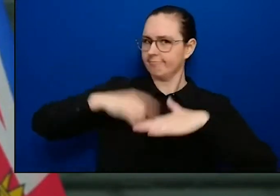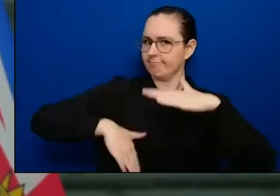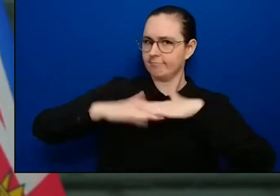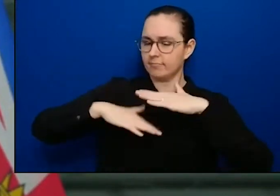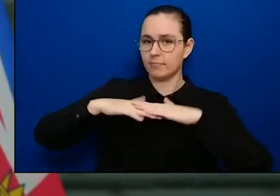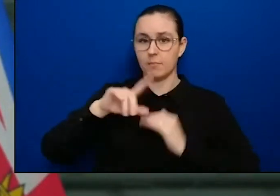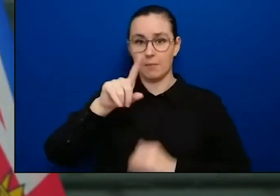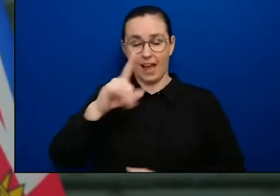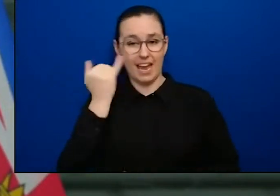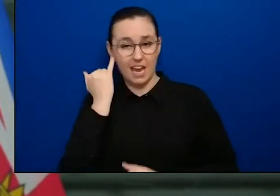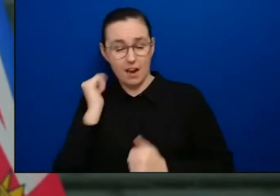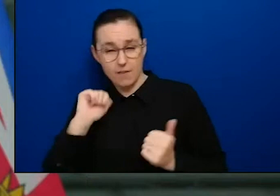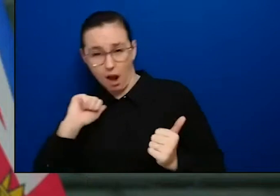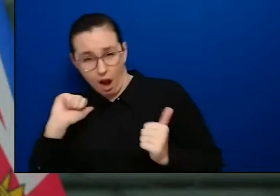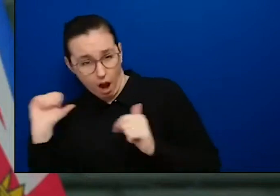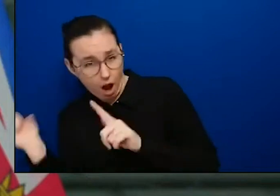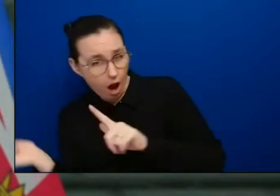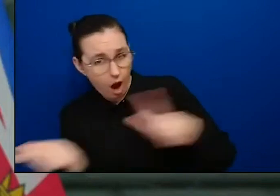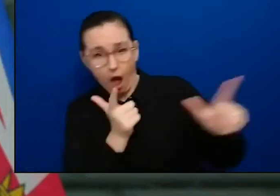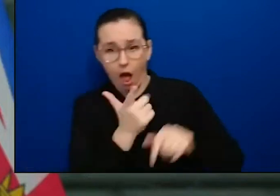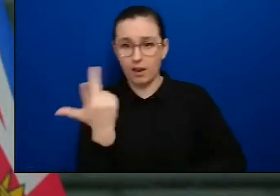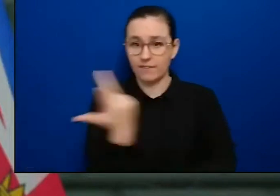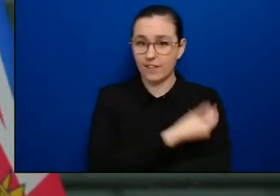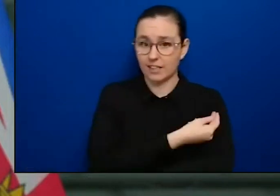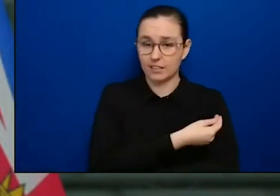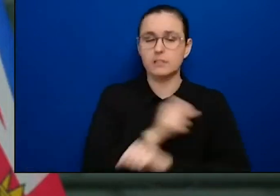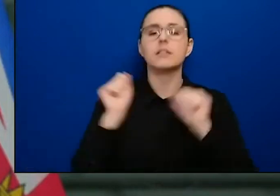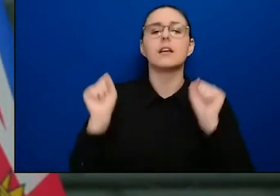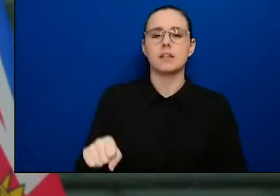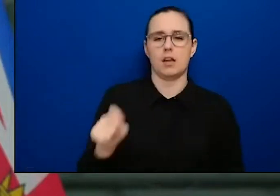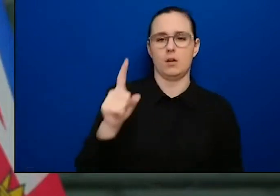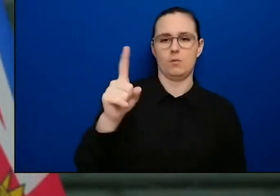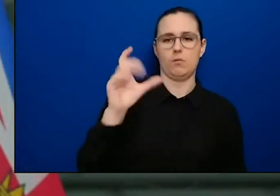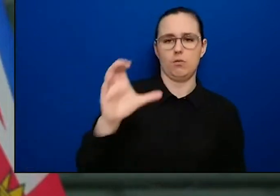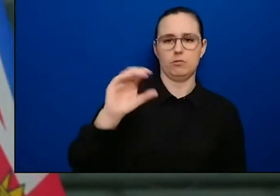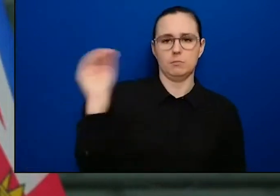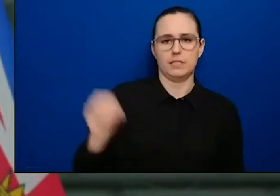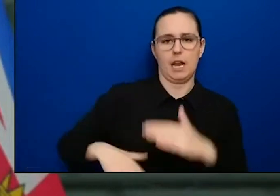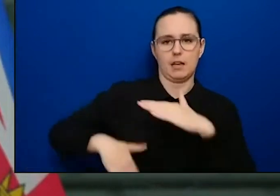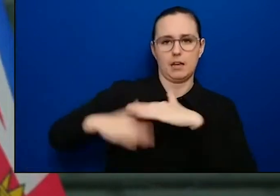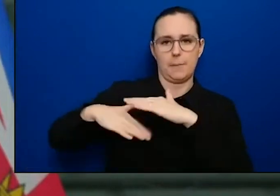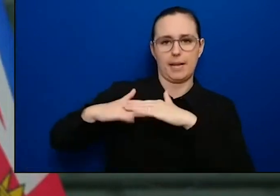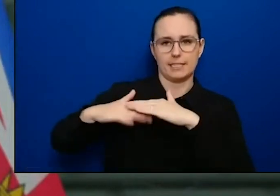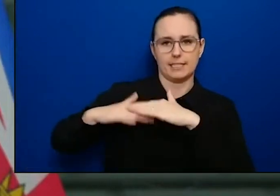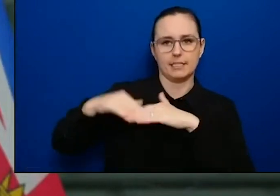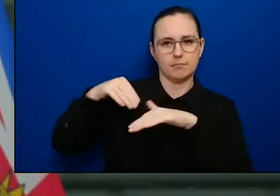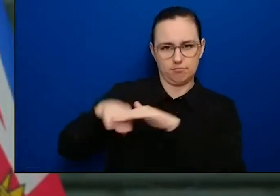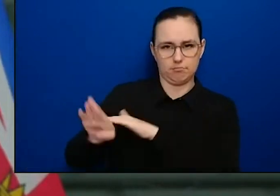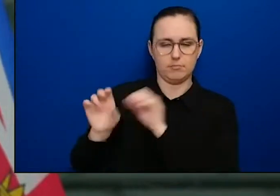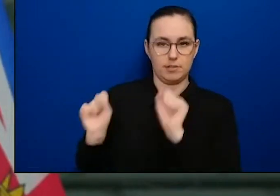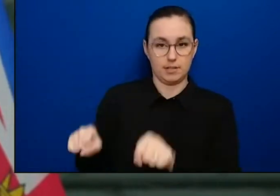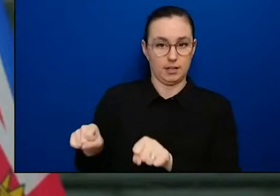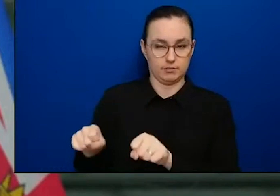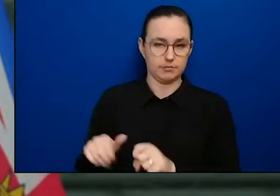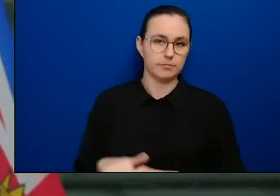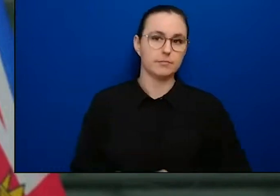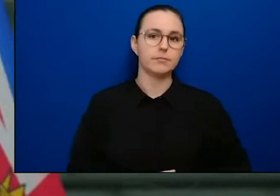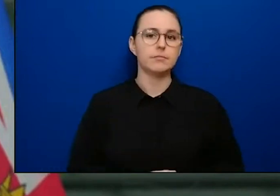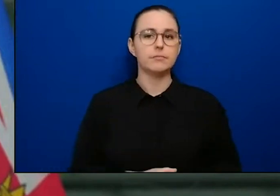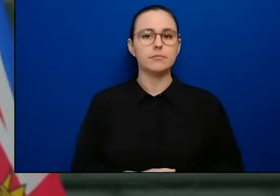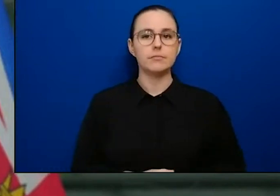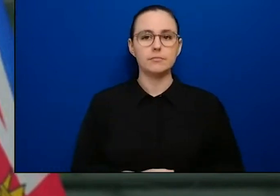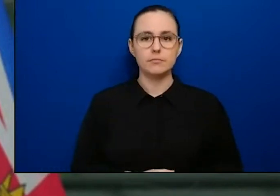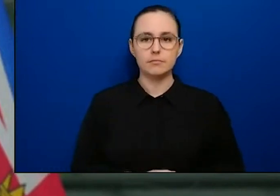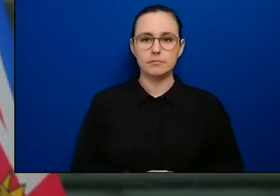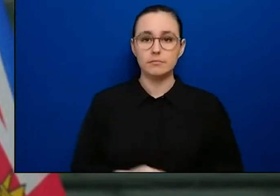100% can be used. The province, as you know, has a proof of vaccine card available for faith services to use,